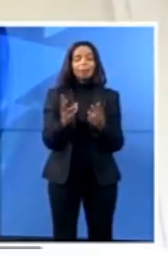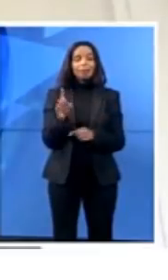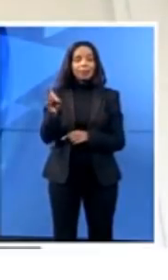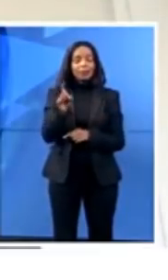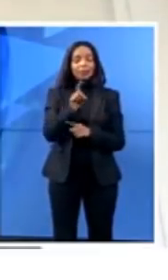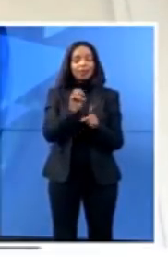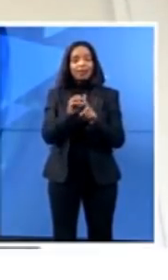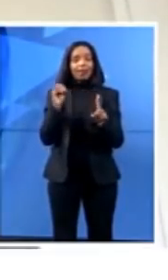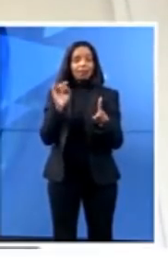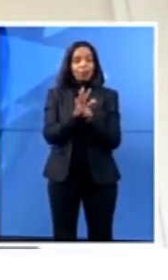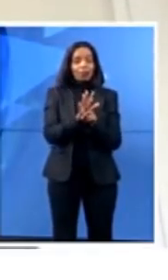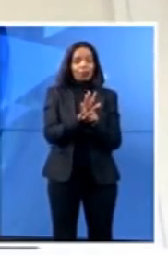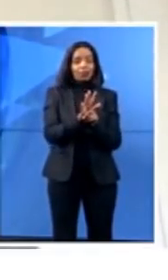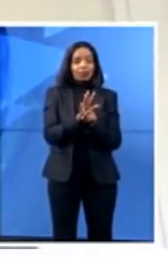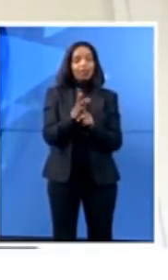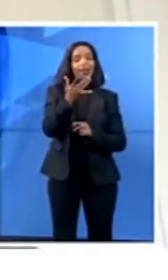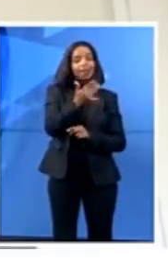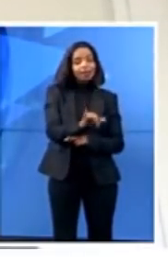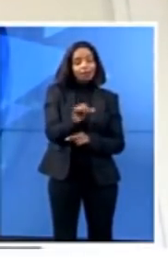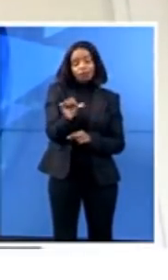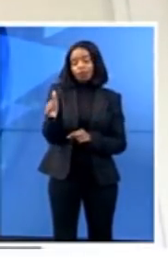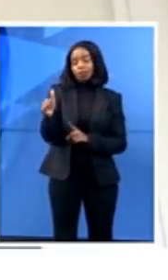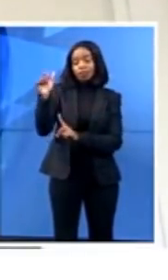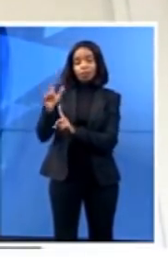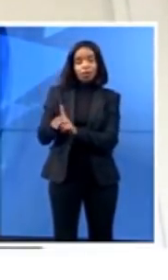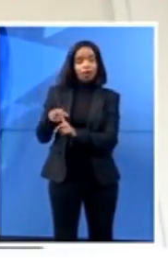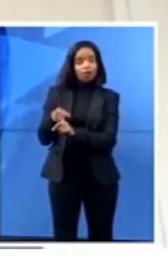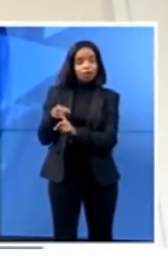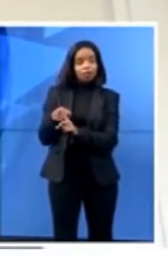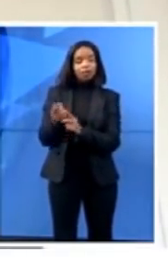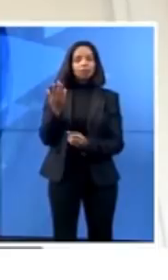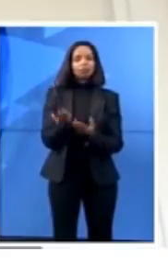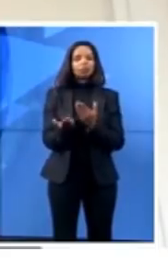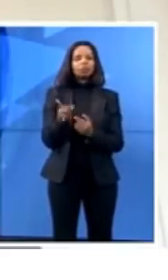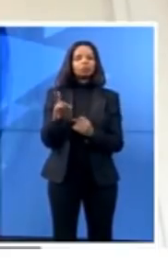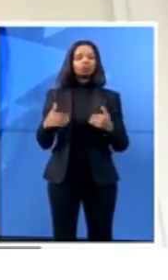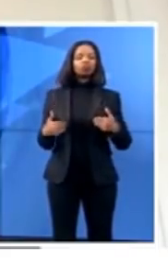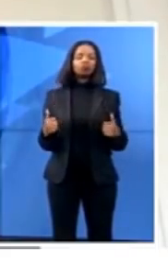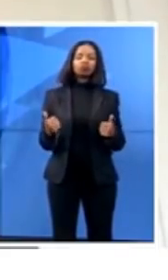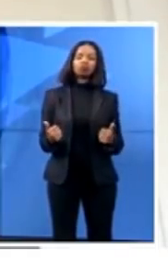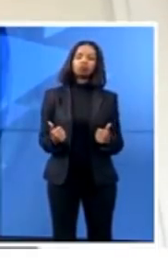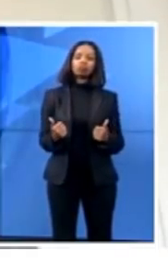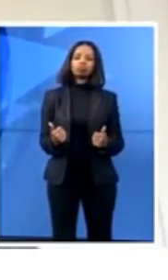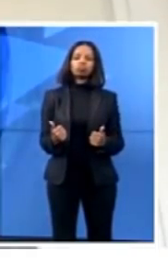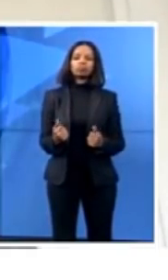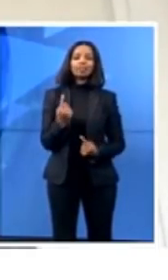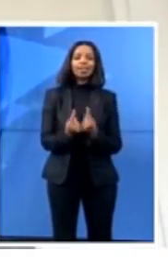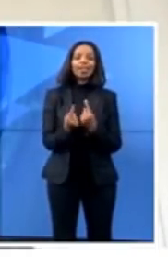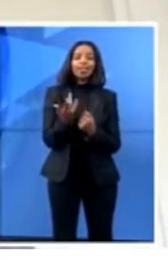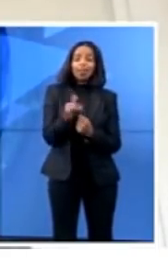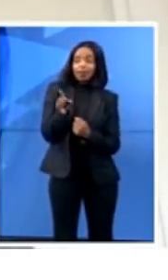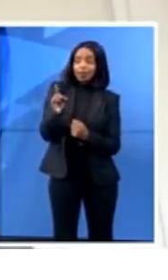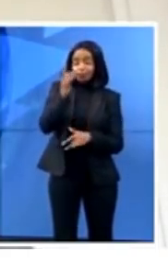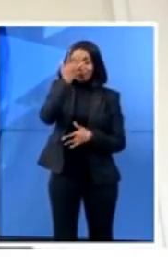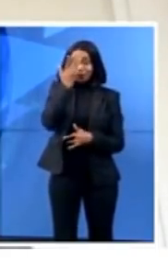person is asymptomatic, is quite well, even if they have the virus, they're not going to be as infectious as